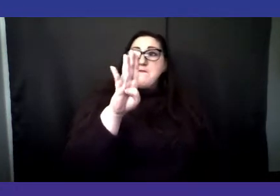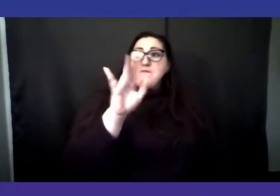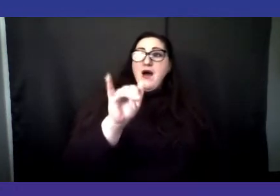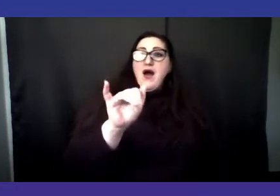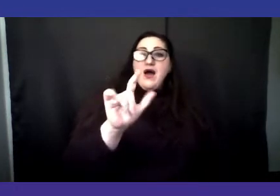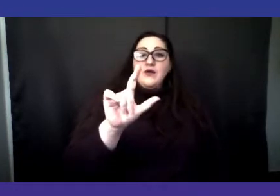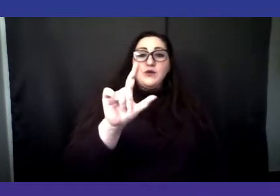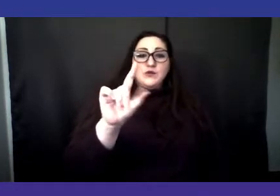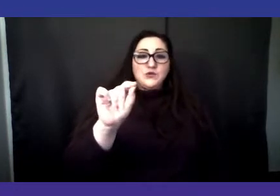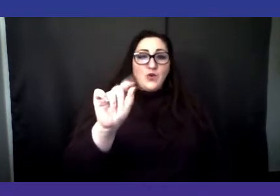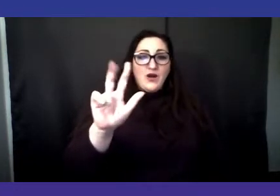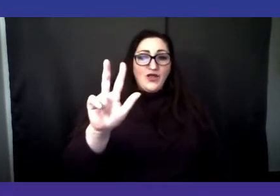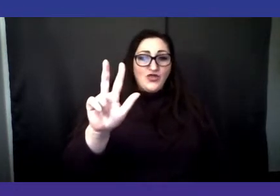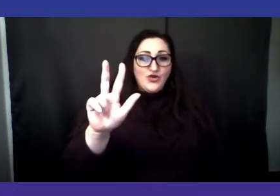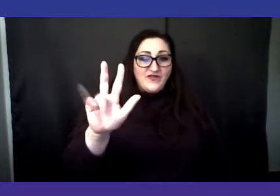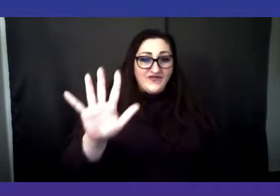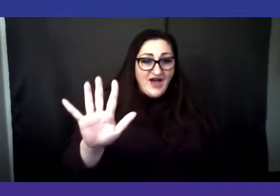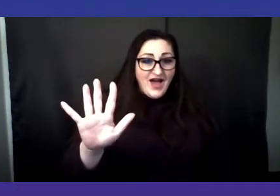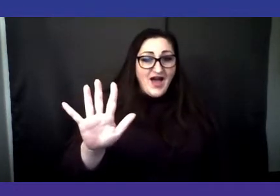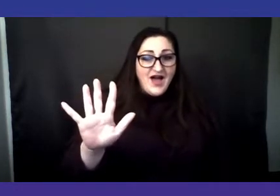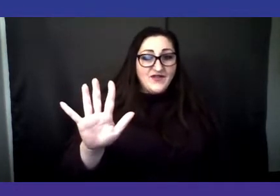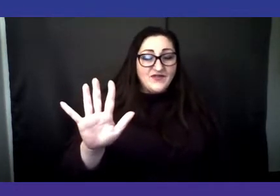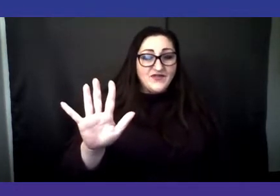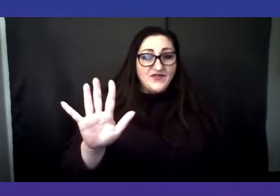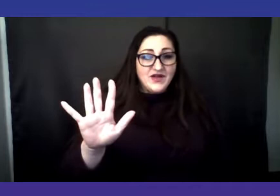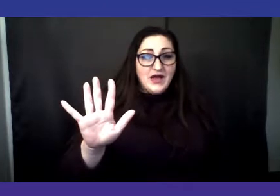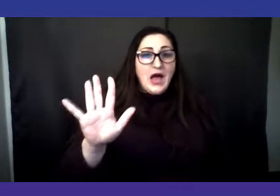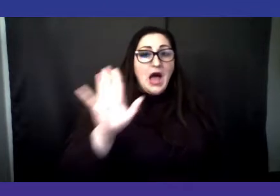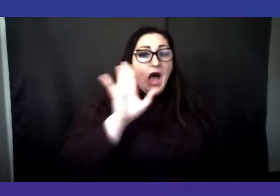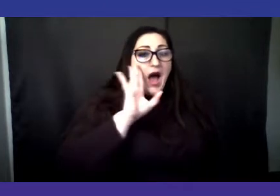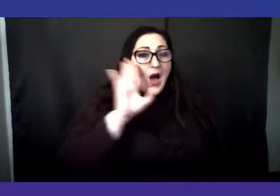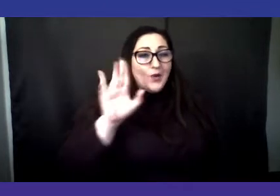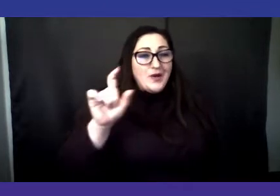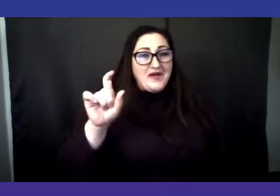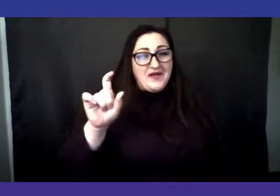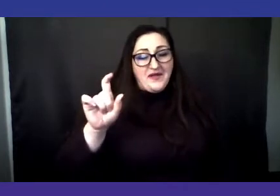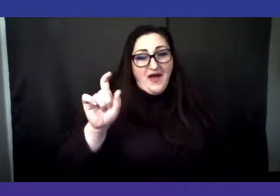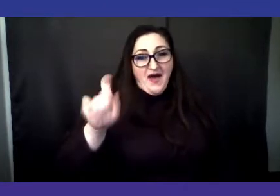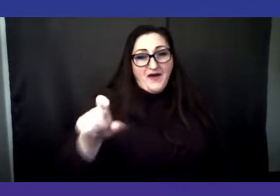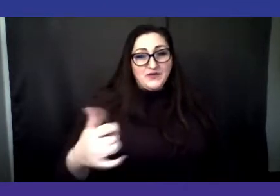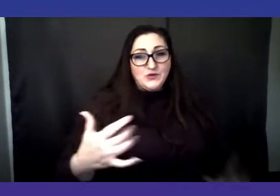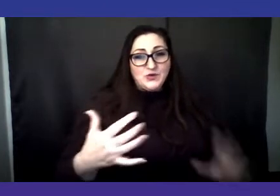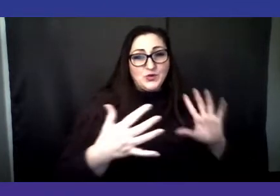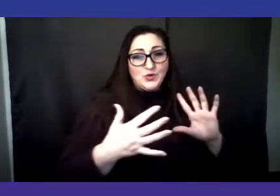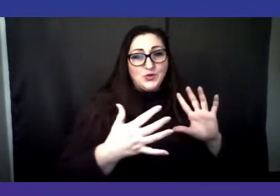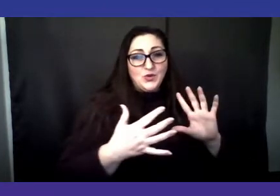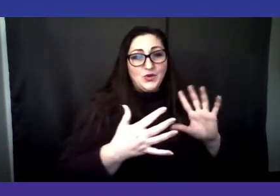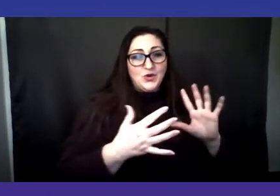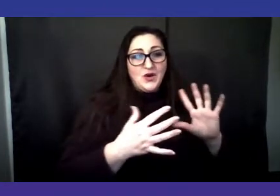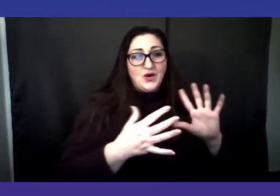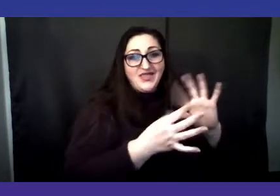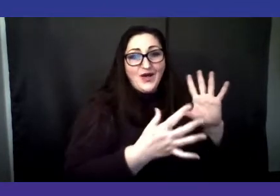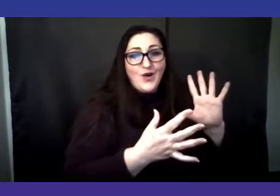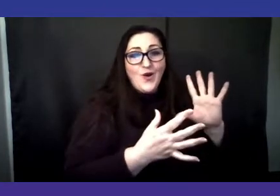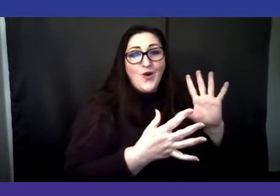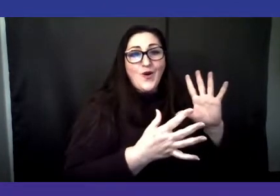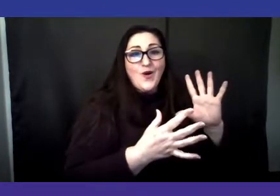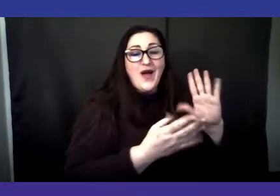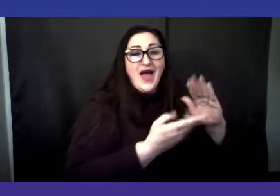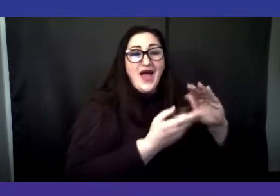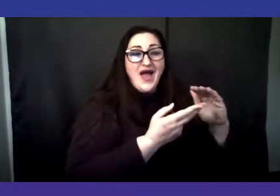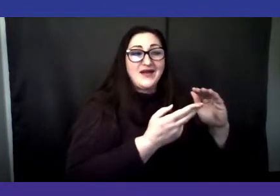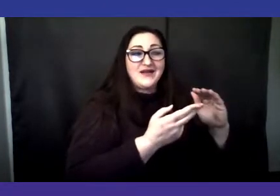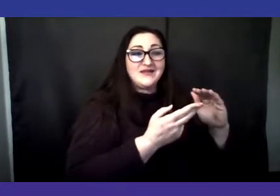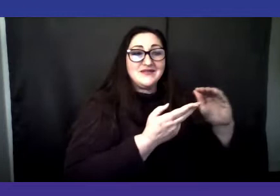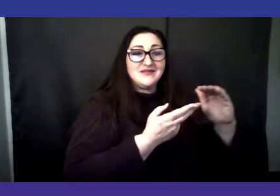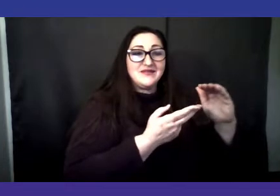2035, I will have had to let go of and bury a lot of people